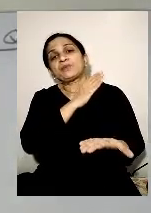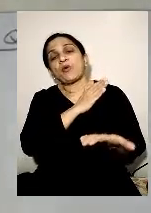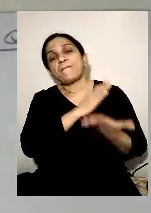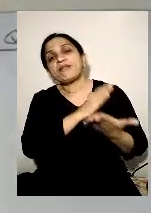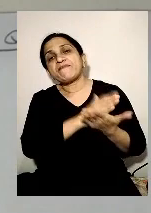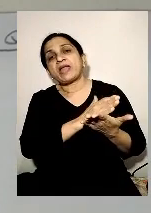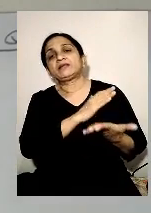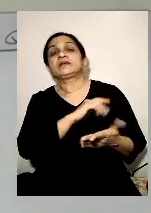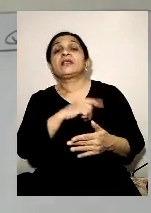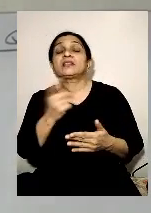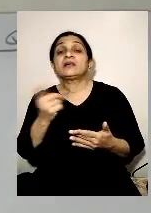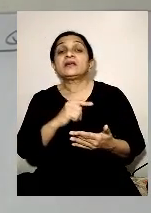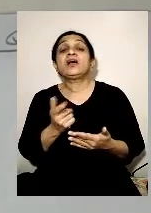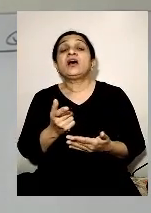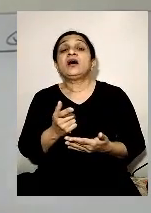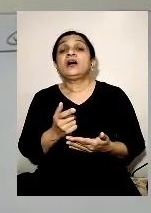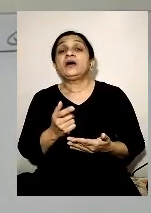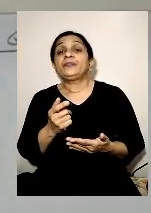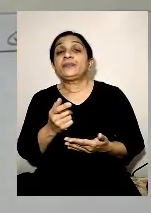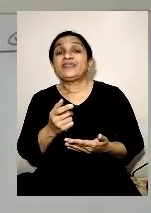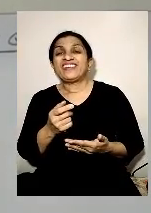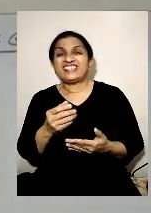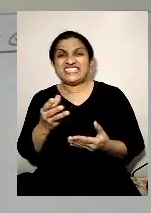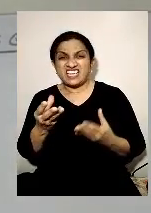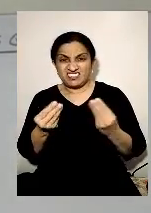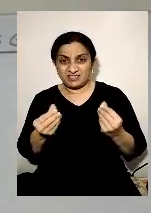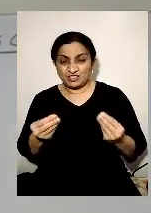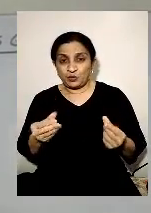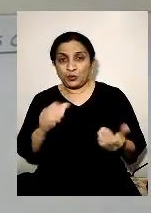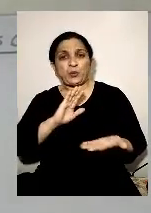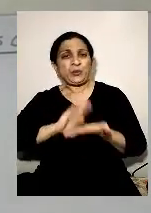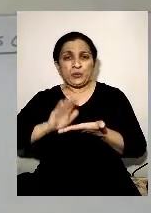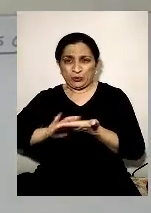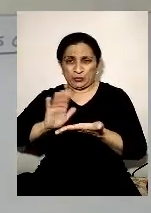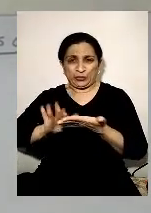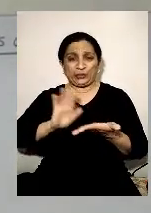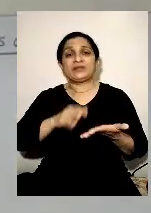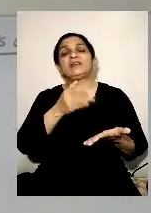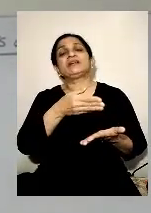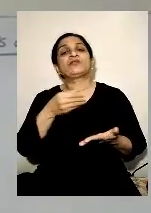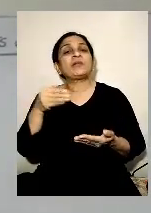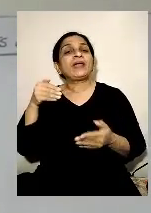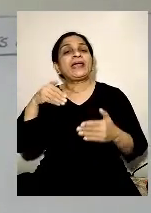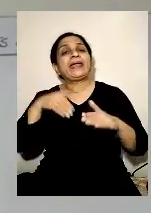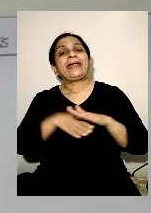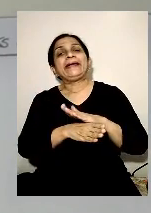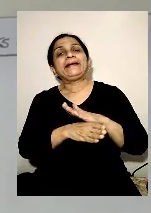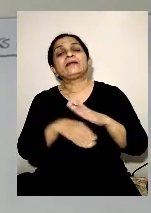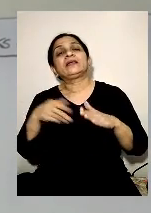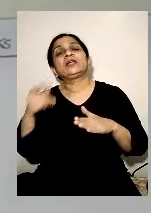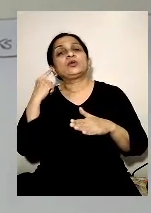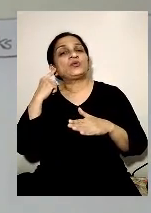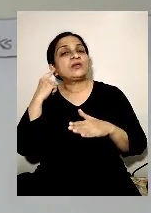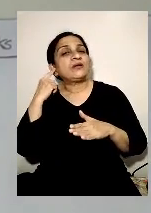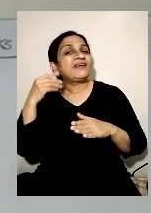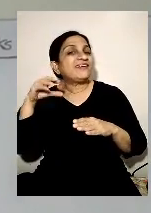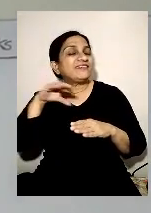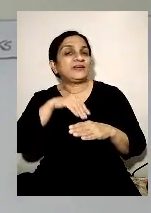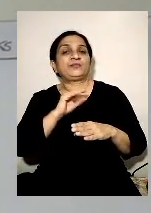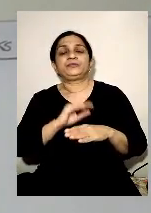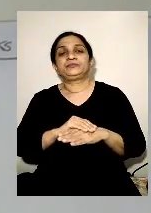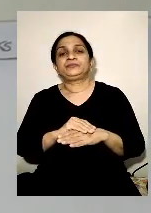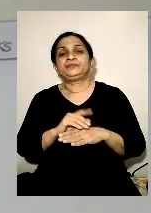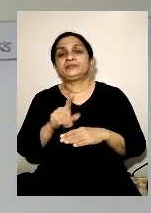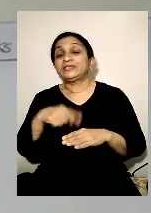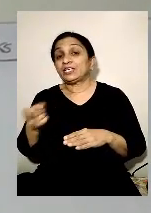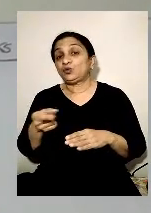how the wax is formed in the ear next we